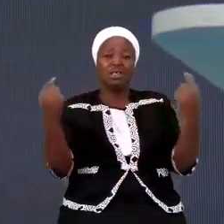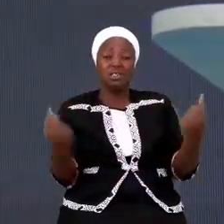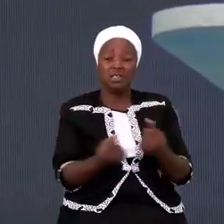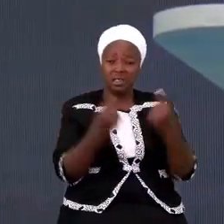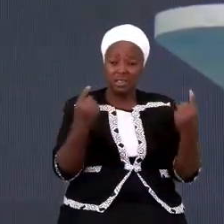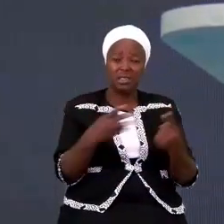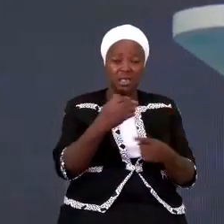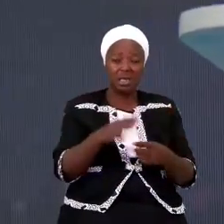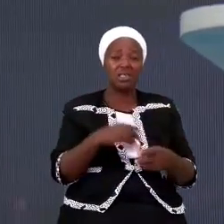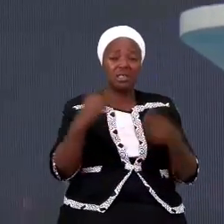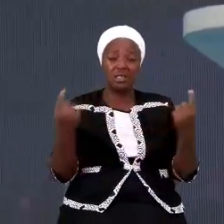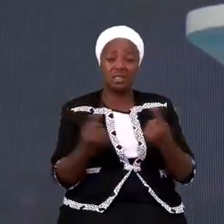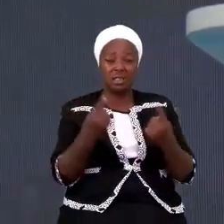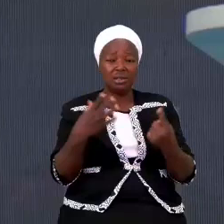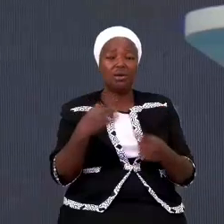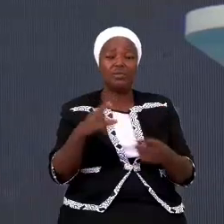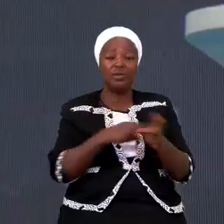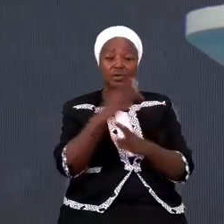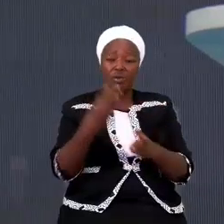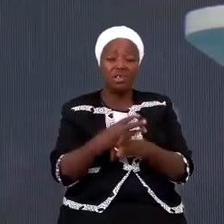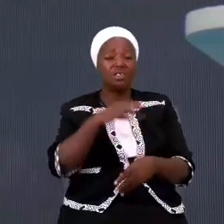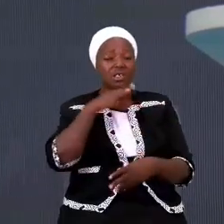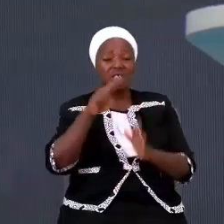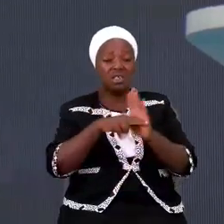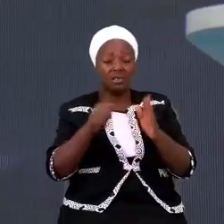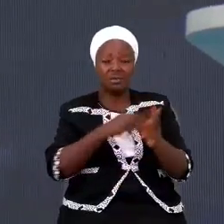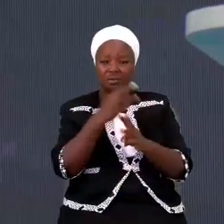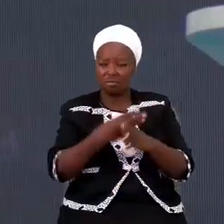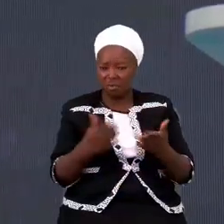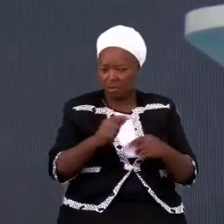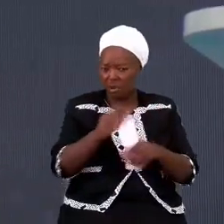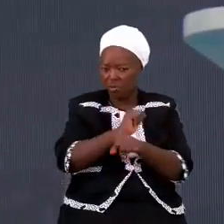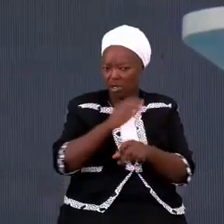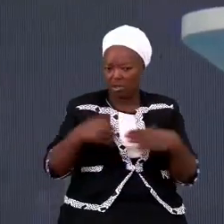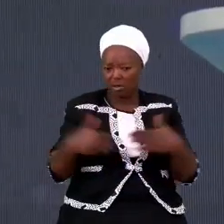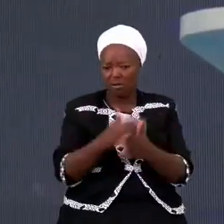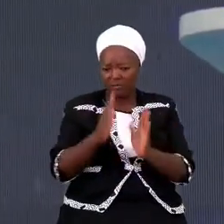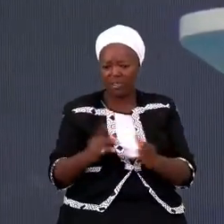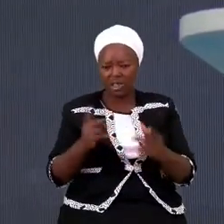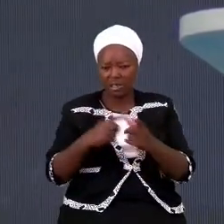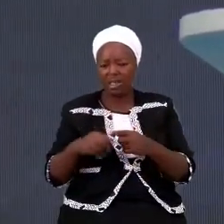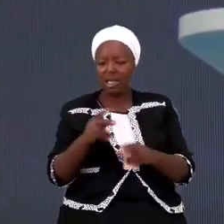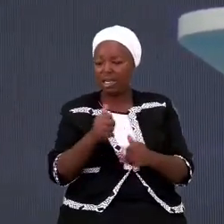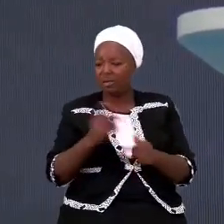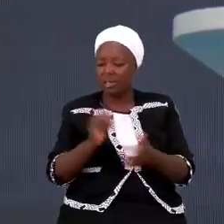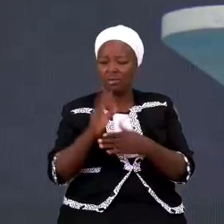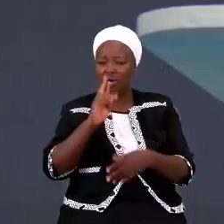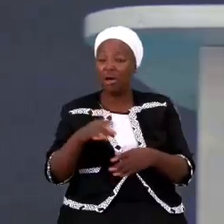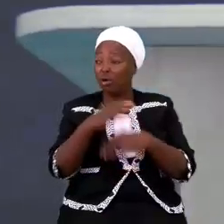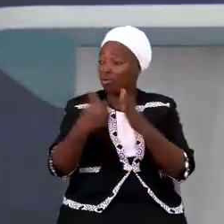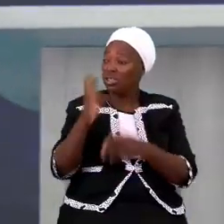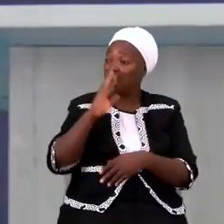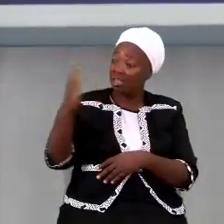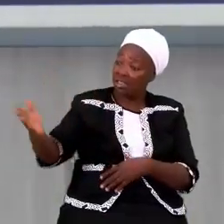are, all those things are there that are contrary to the principle and practice of righteousness. And the